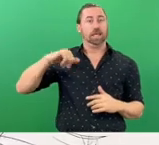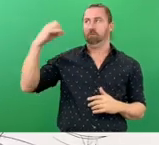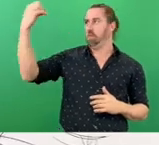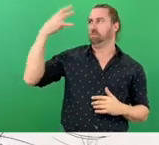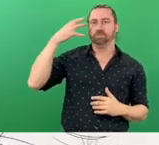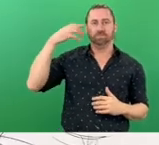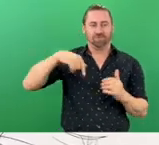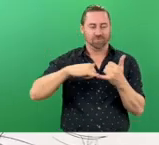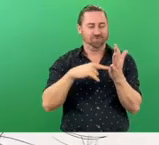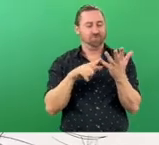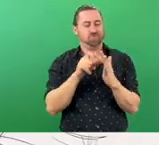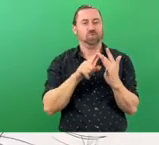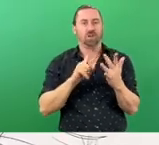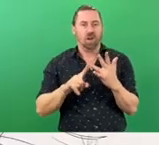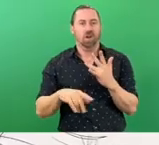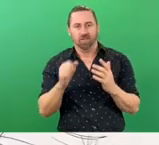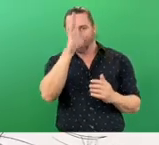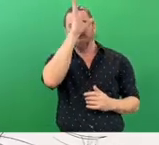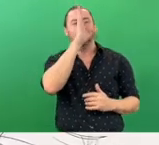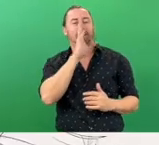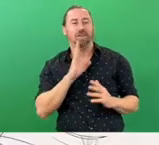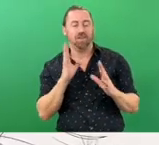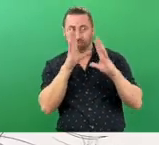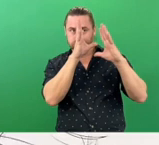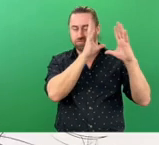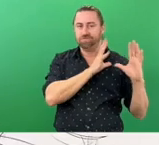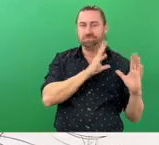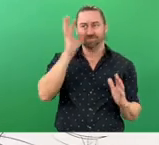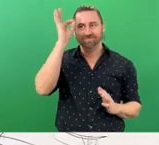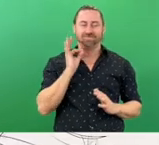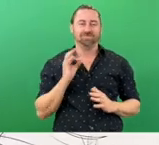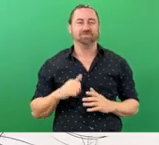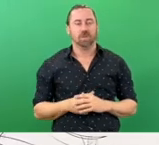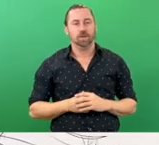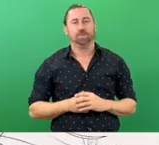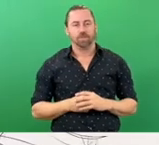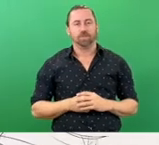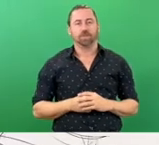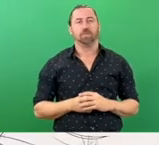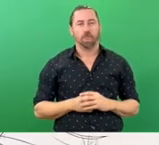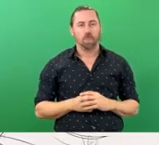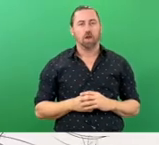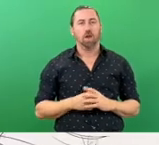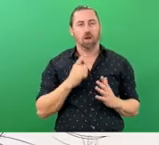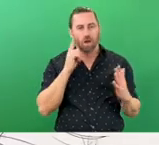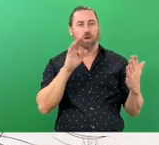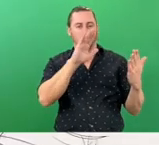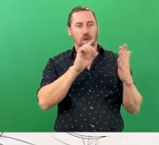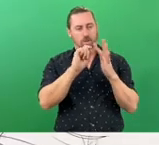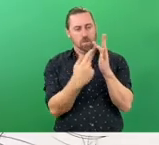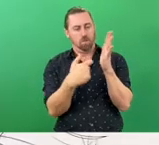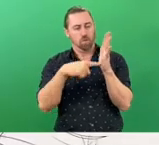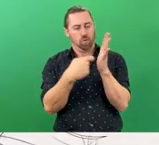on me here in my studio and under my eyes All right. So you're starting to build up